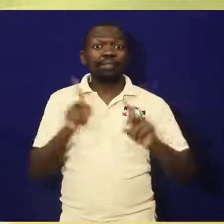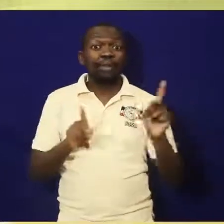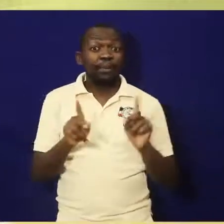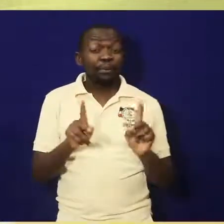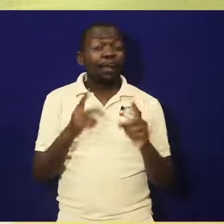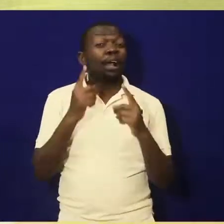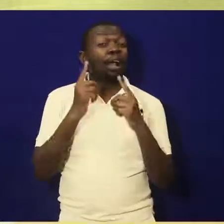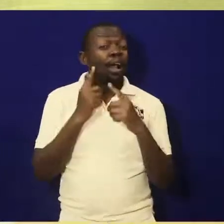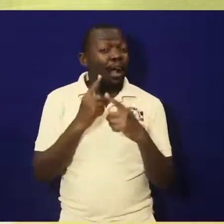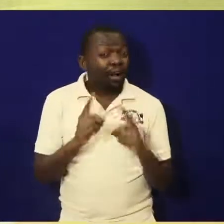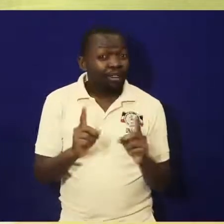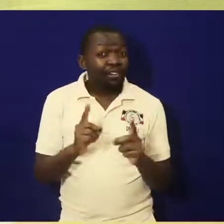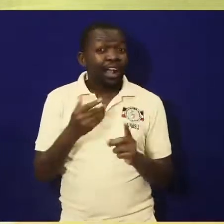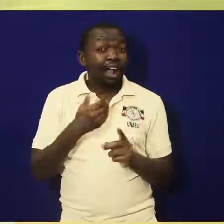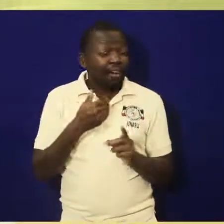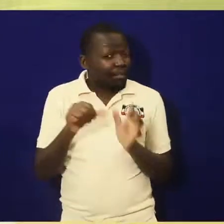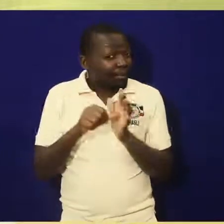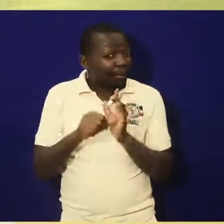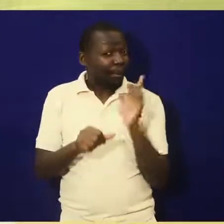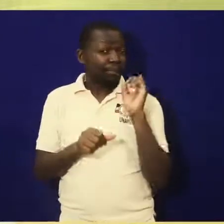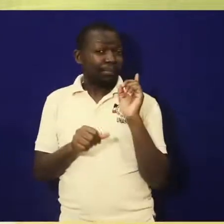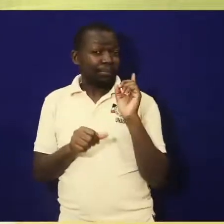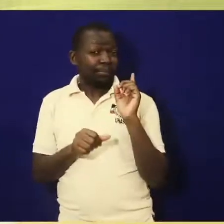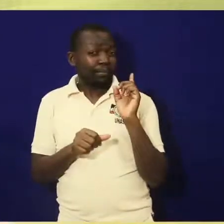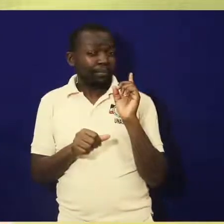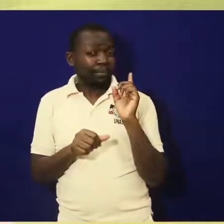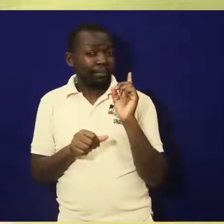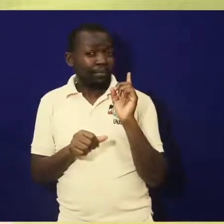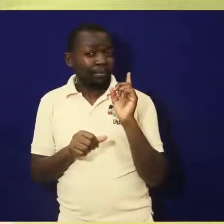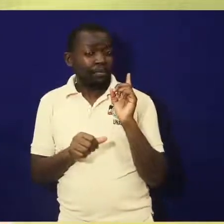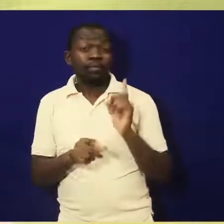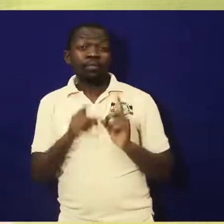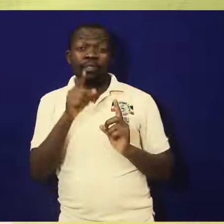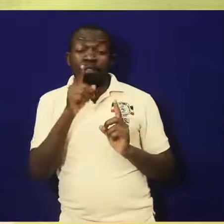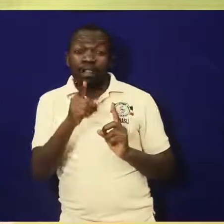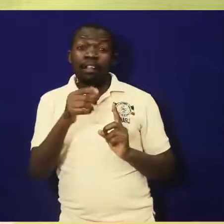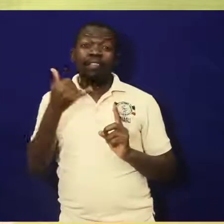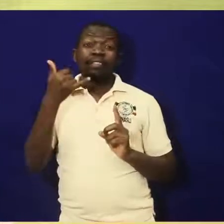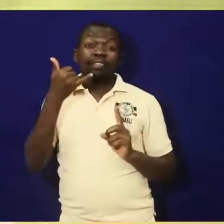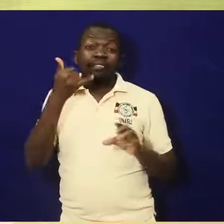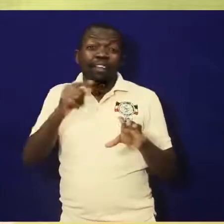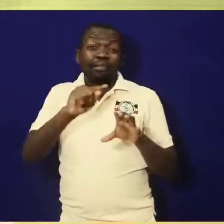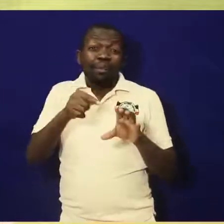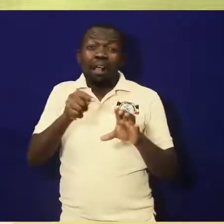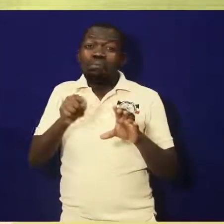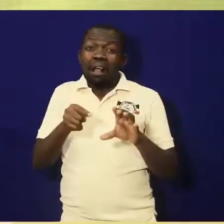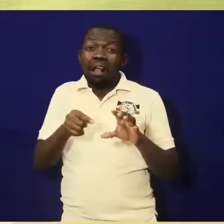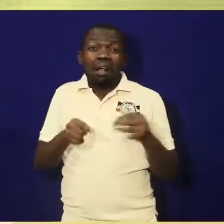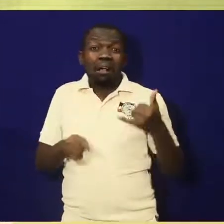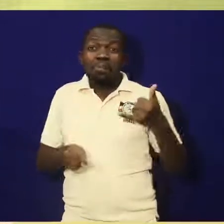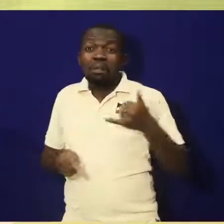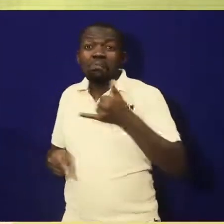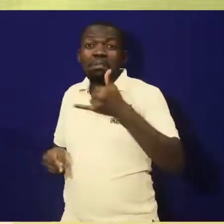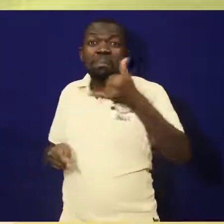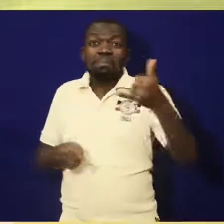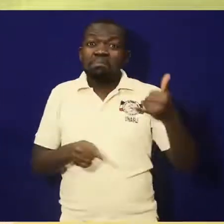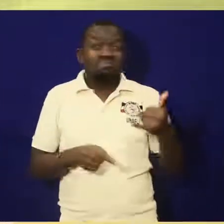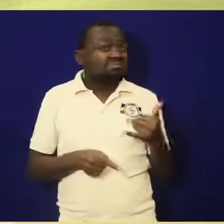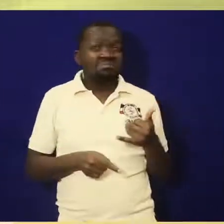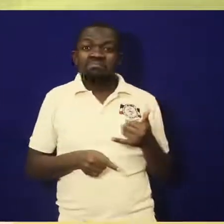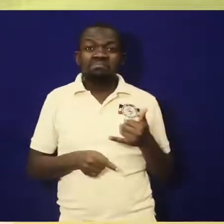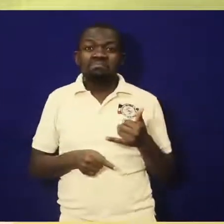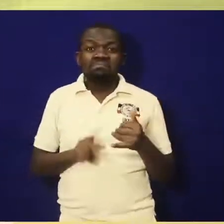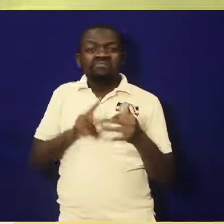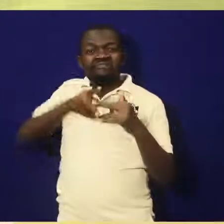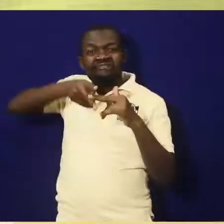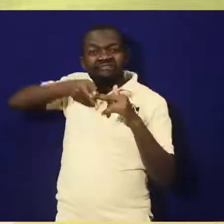there was one problem. The telephone sets were fixed in one place. People